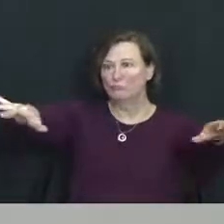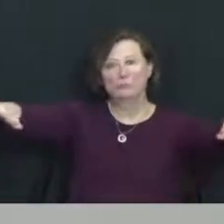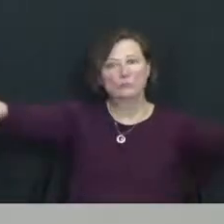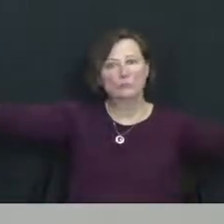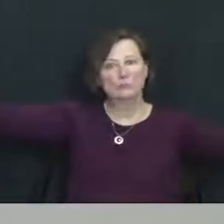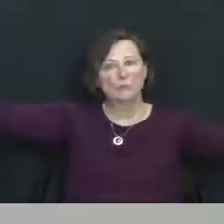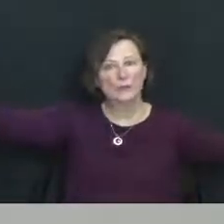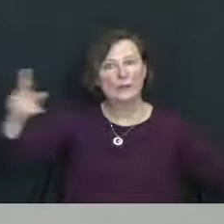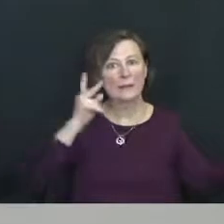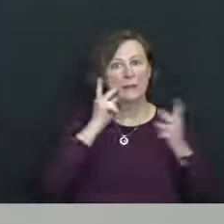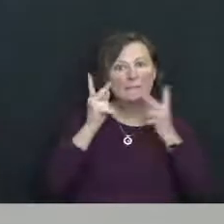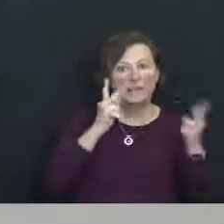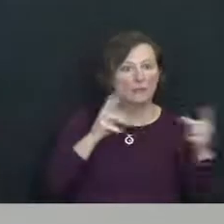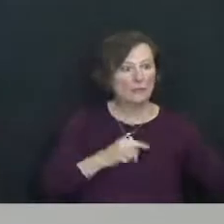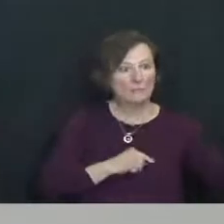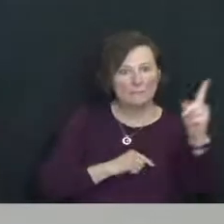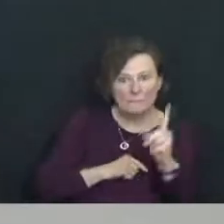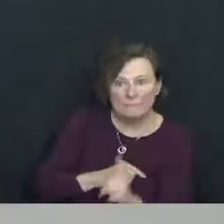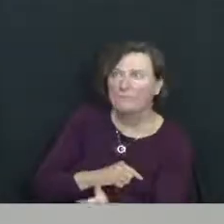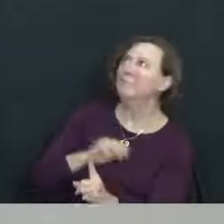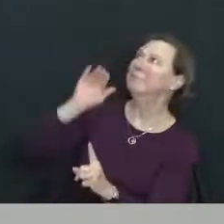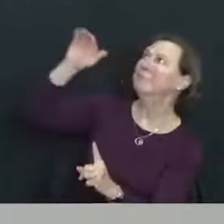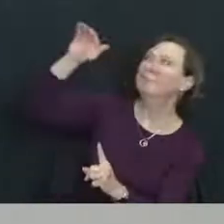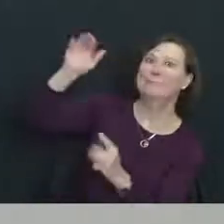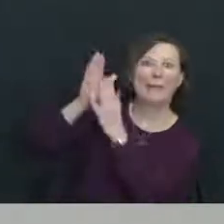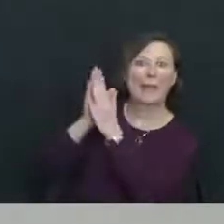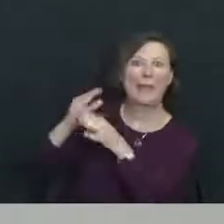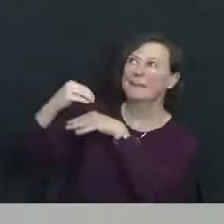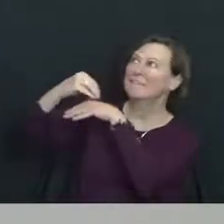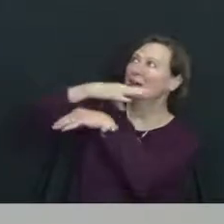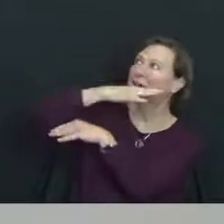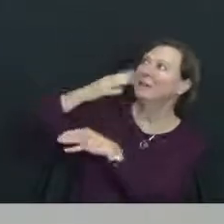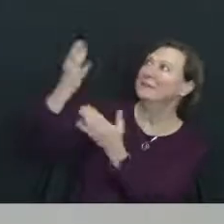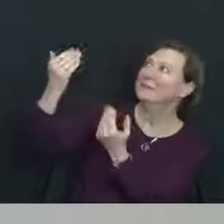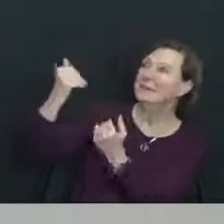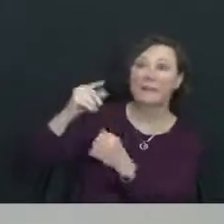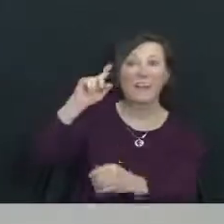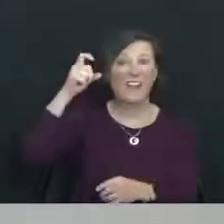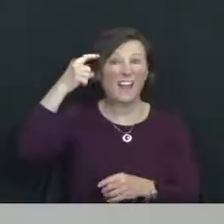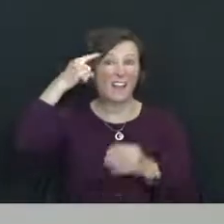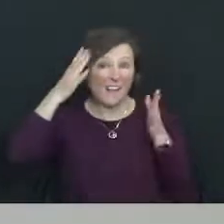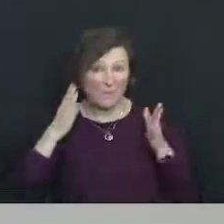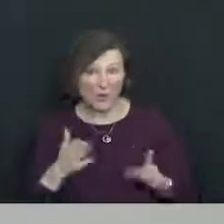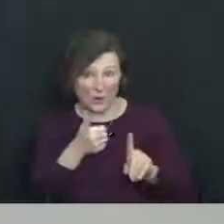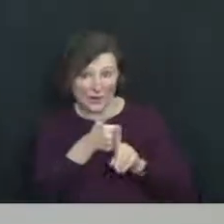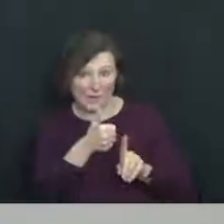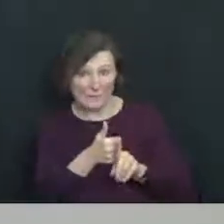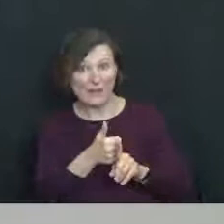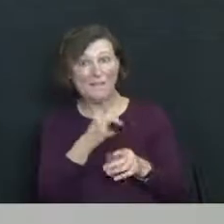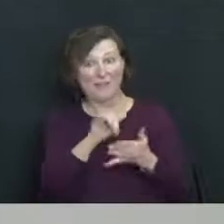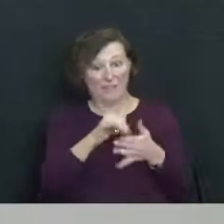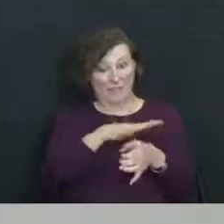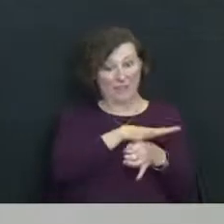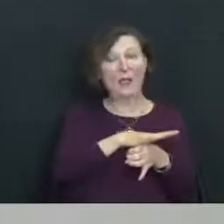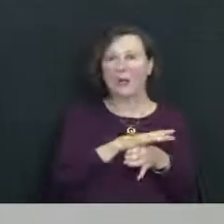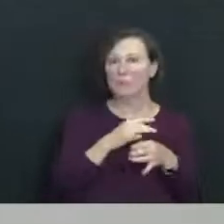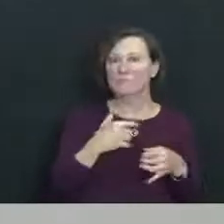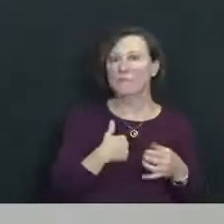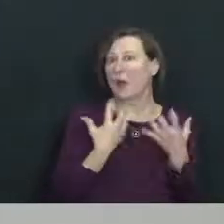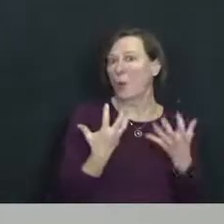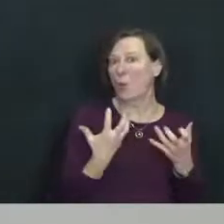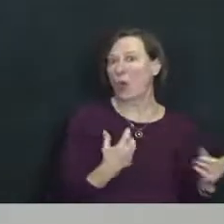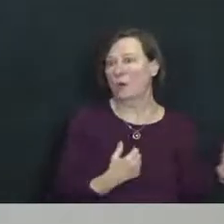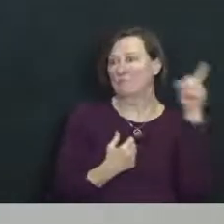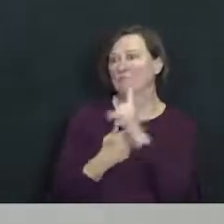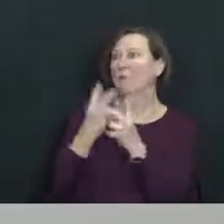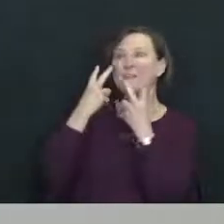to the remote forest for advice. Even the governor of the province decided that he too would like to visit